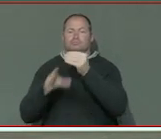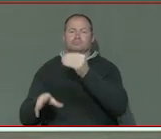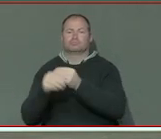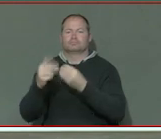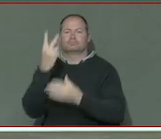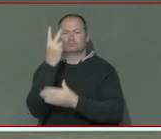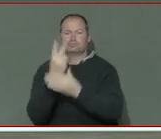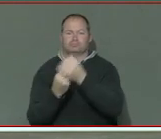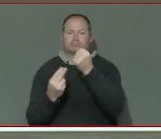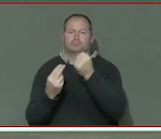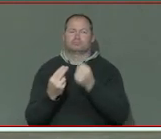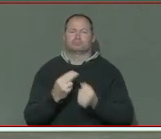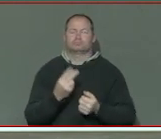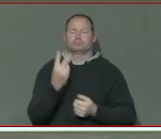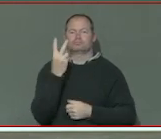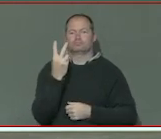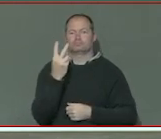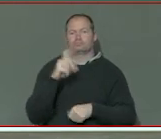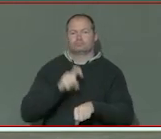7,500. We must add